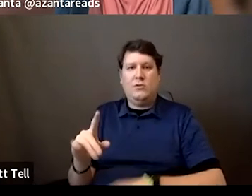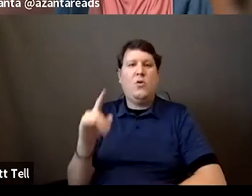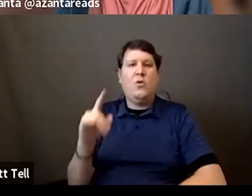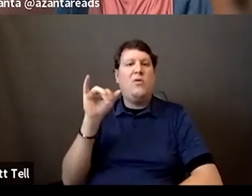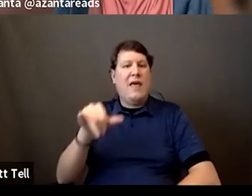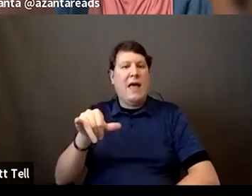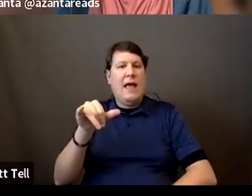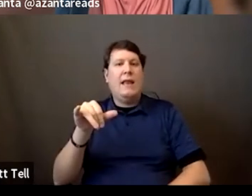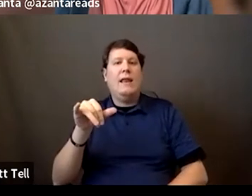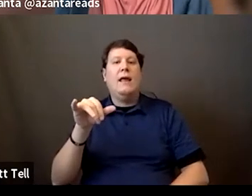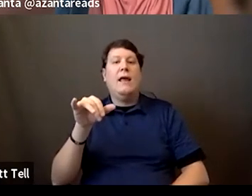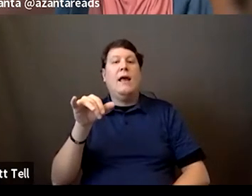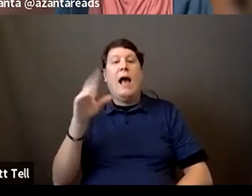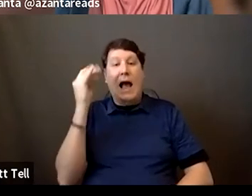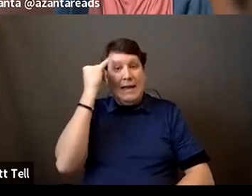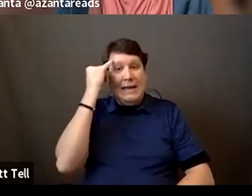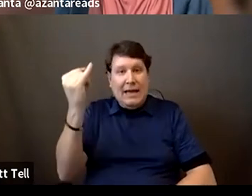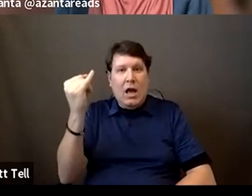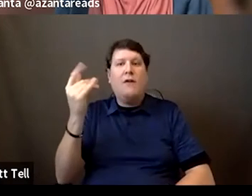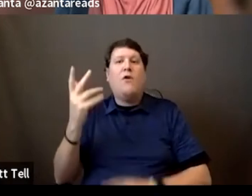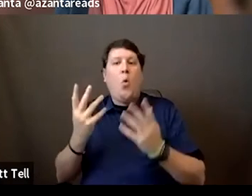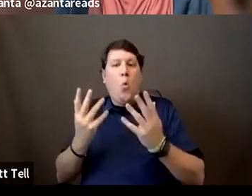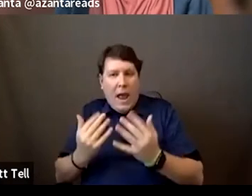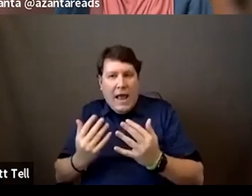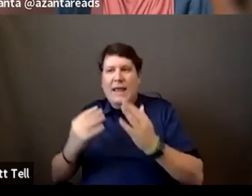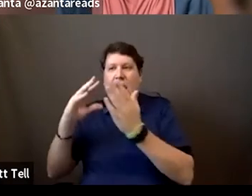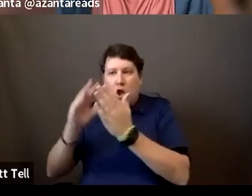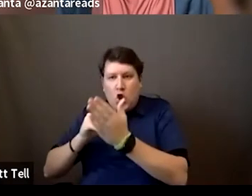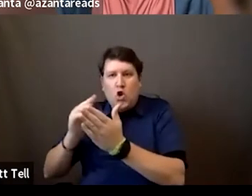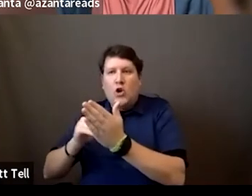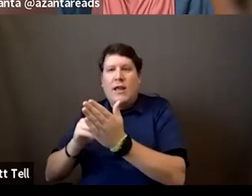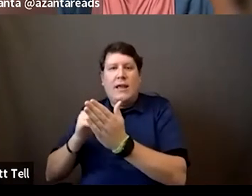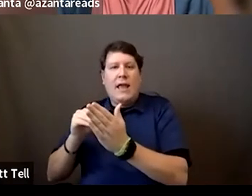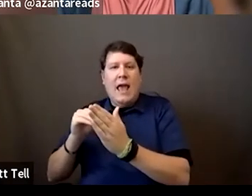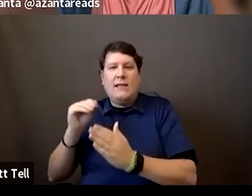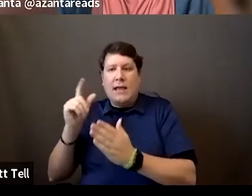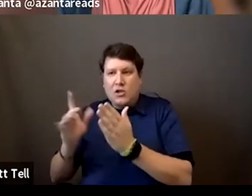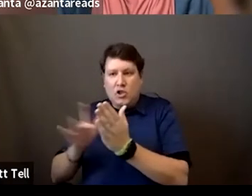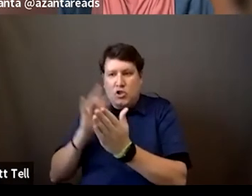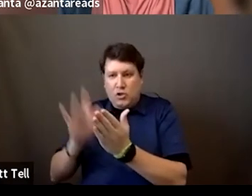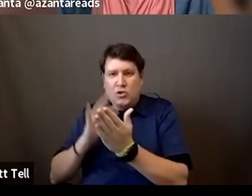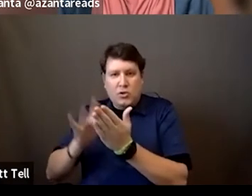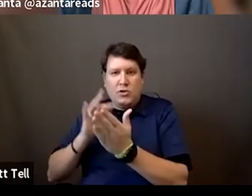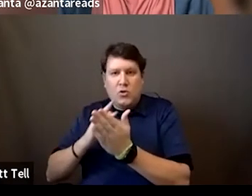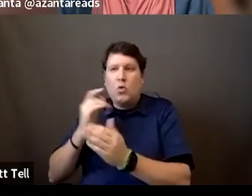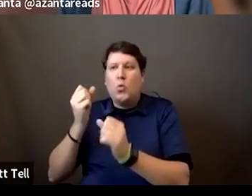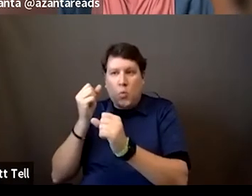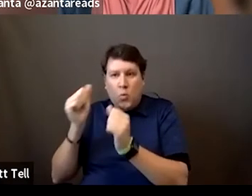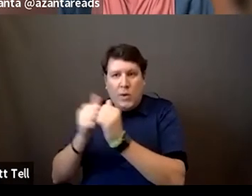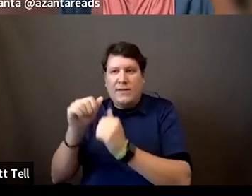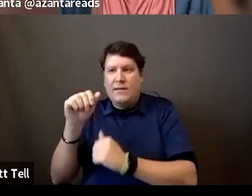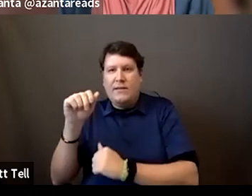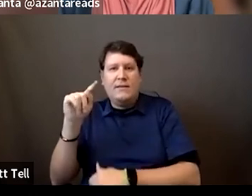actually be on Book Talk and find authors that, sorry, not authors, but content creators that like that niche.